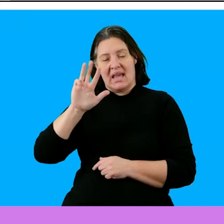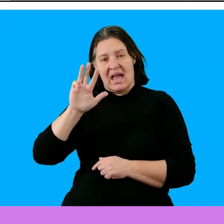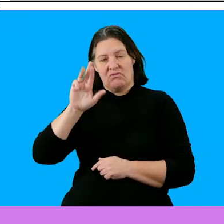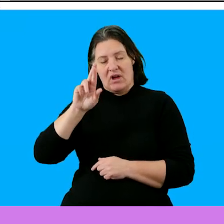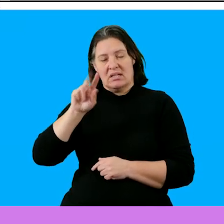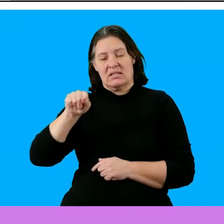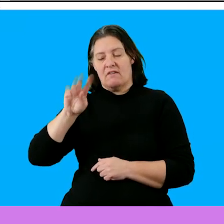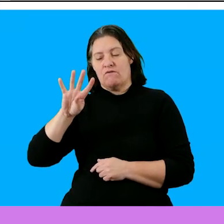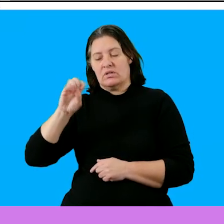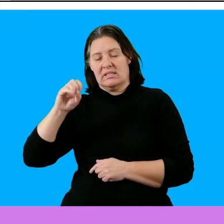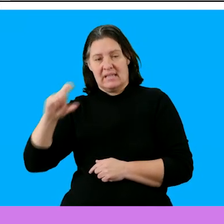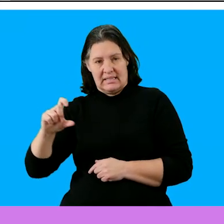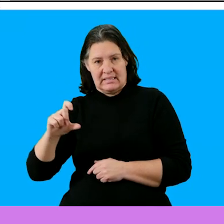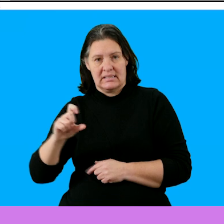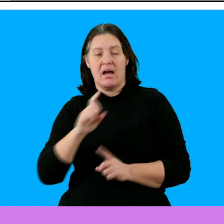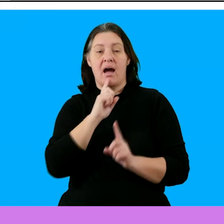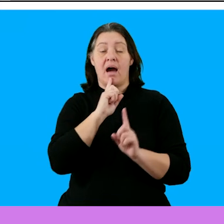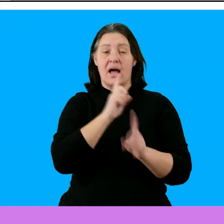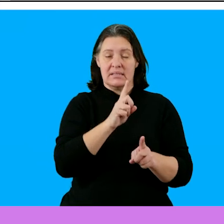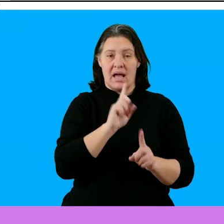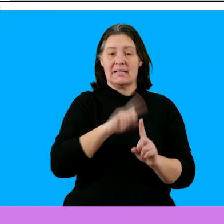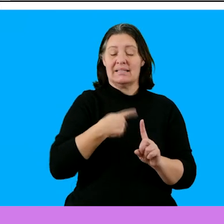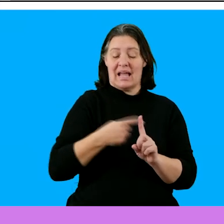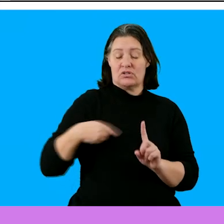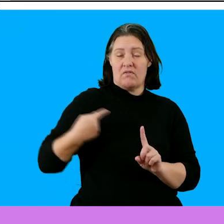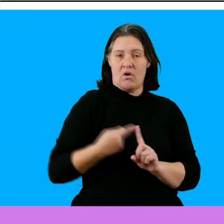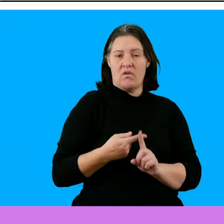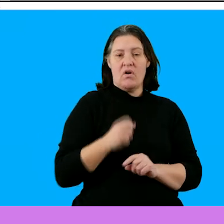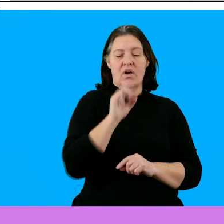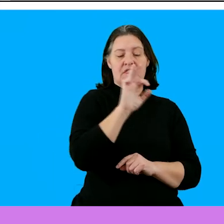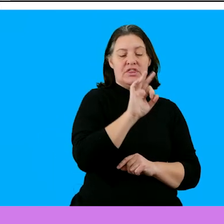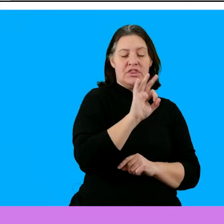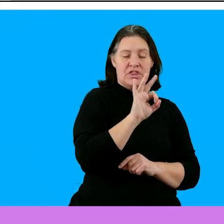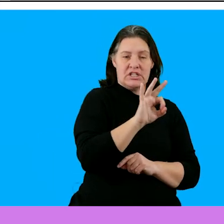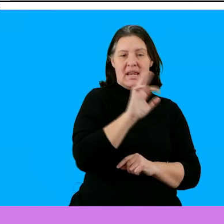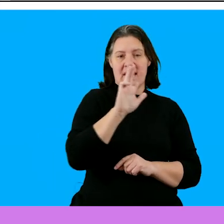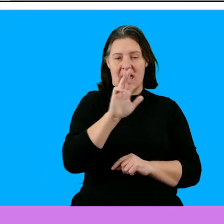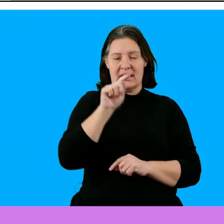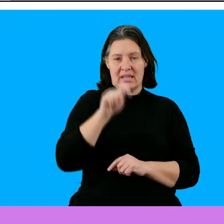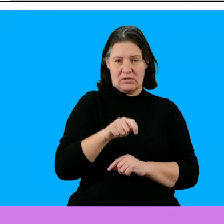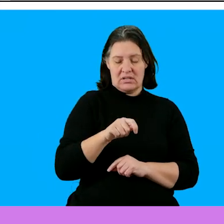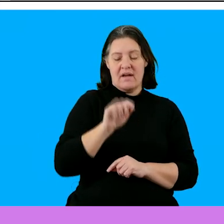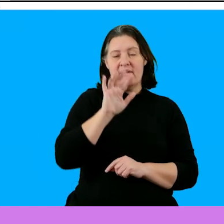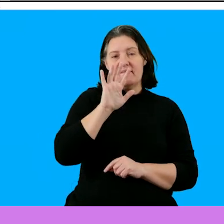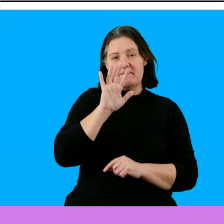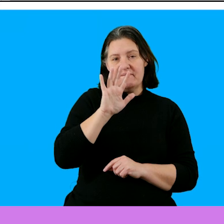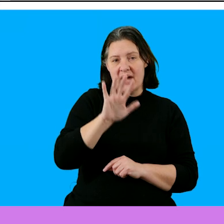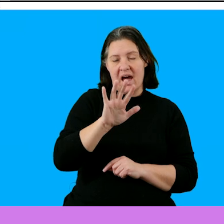5,379 rand 40 cents. That will give you your tax so far of